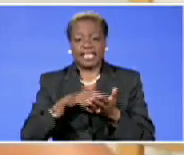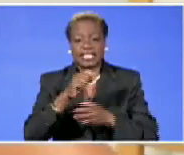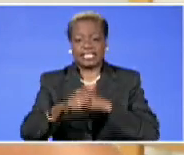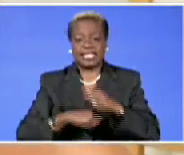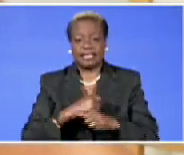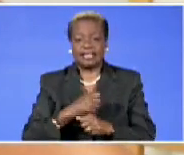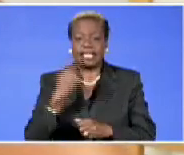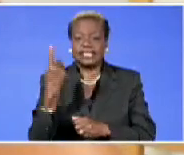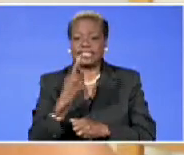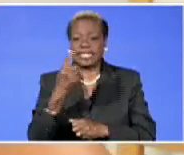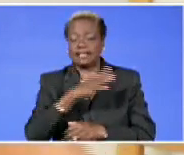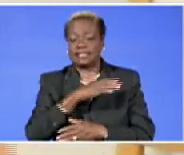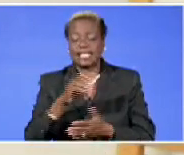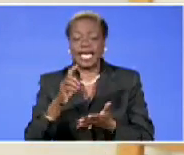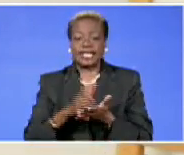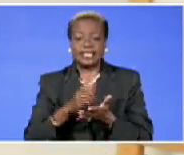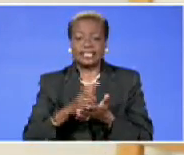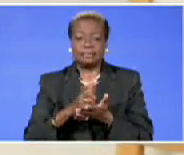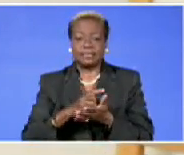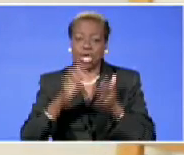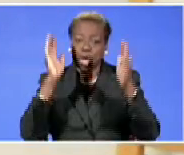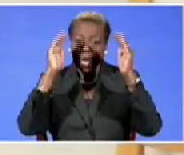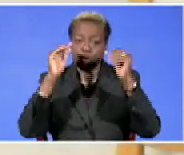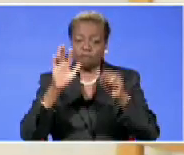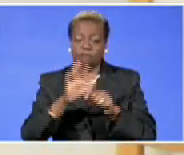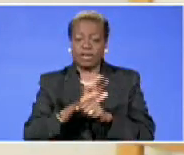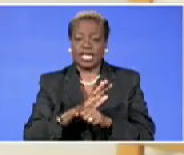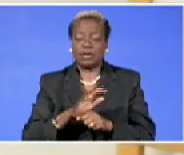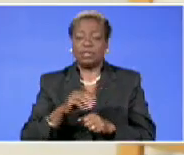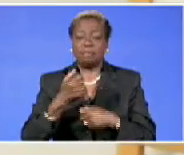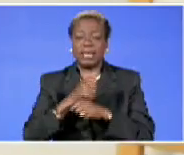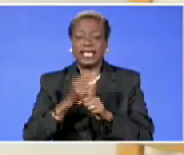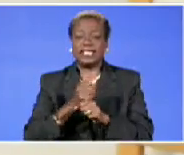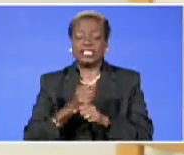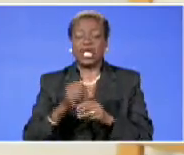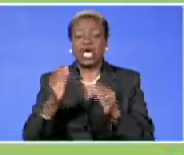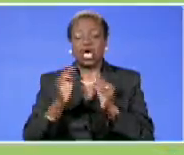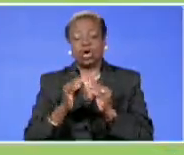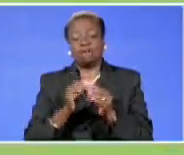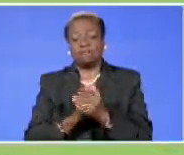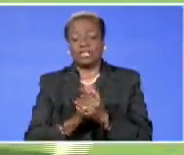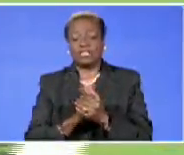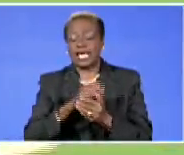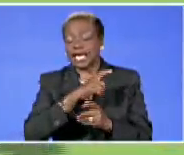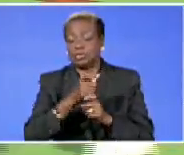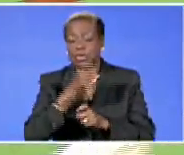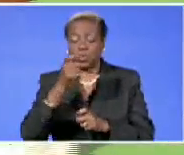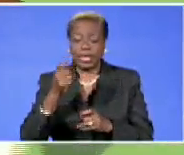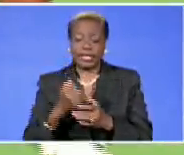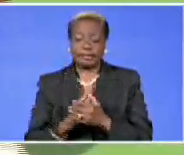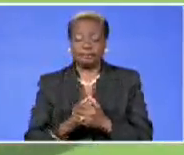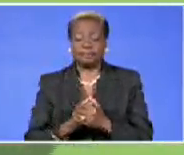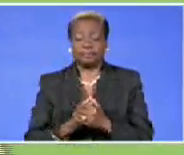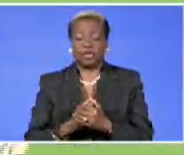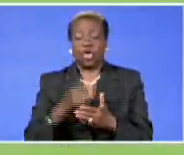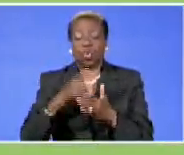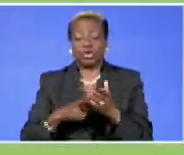doubles, and hopefully that when we make it into conference tournament, we will win. What do you still think you maybe need to work